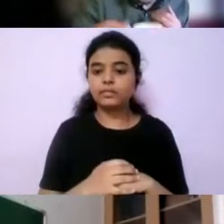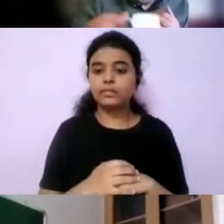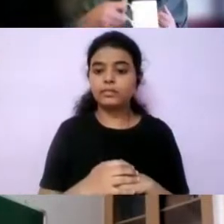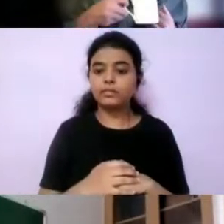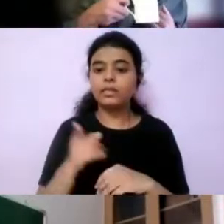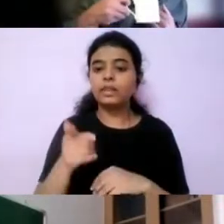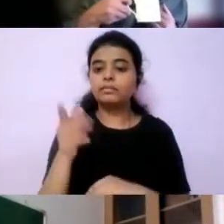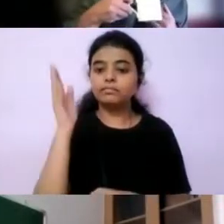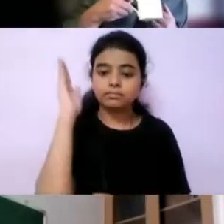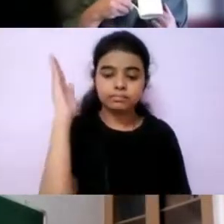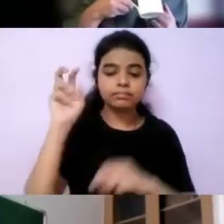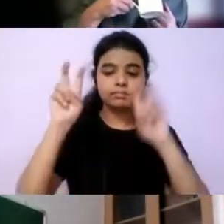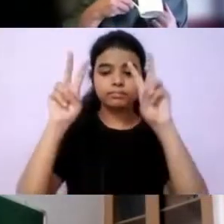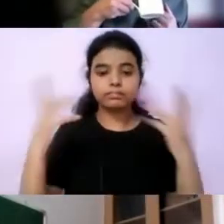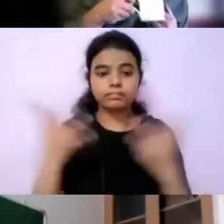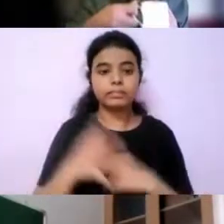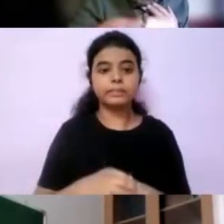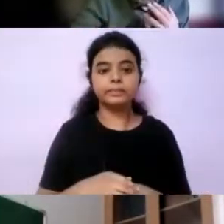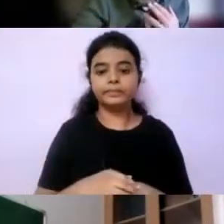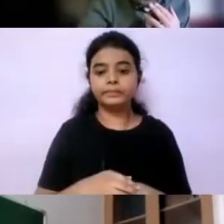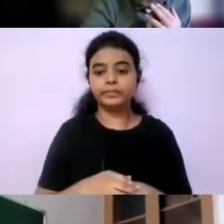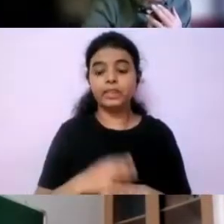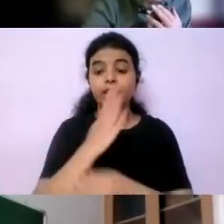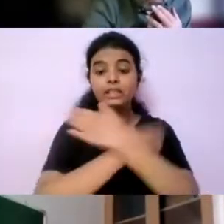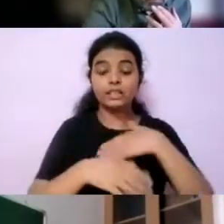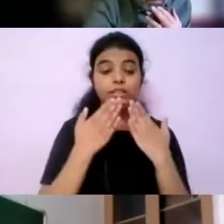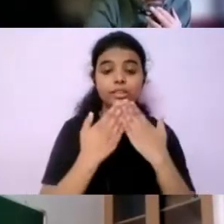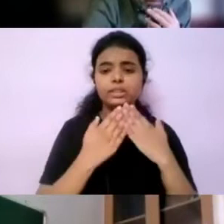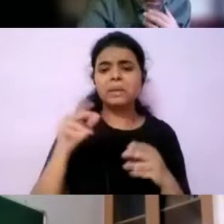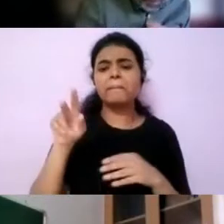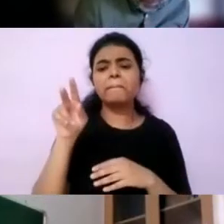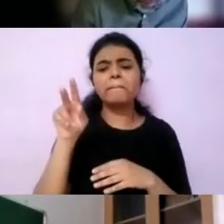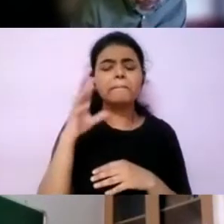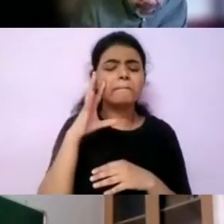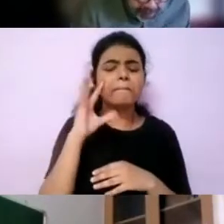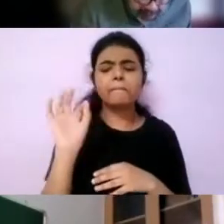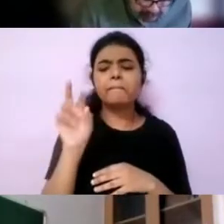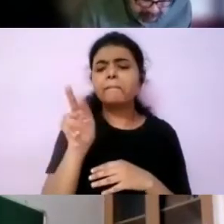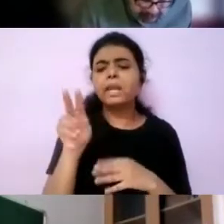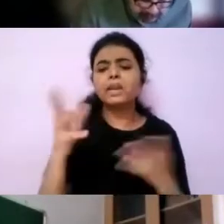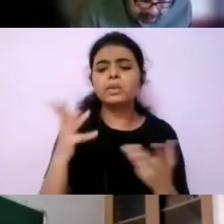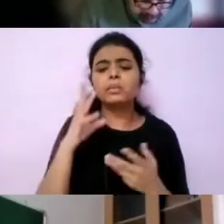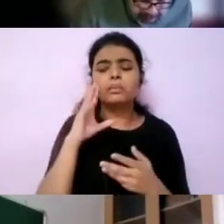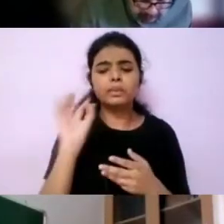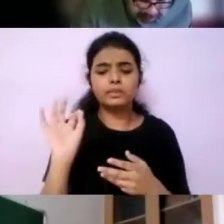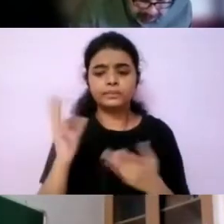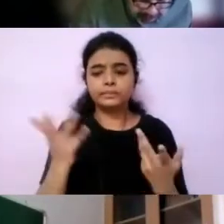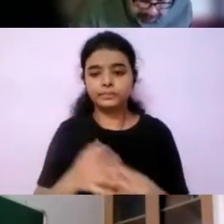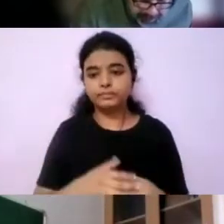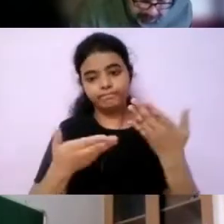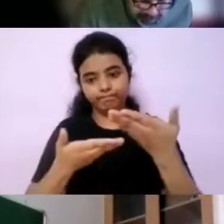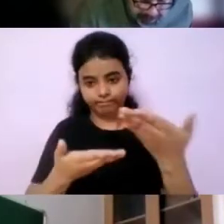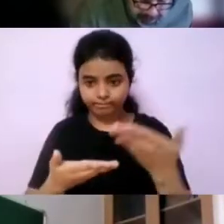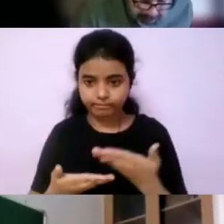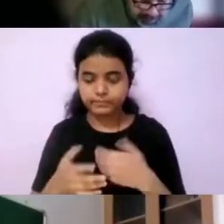lecture today is titled, "What do we mean by disability research and why is it important?" Professor Watson, I invite you to give your